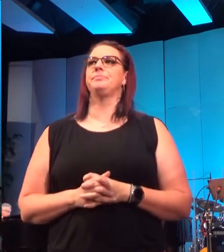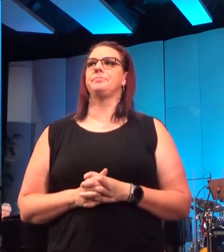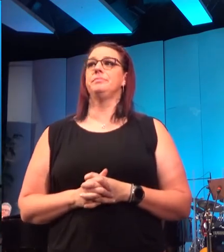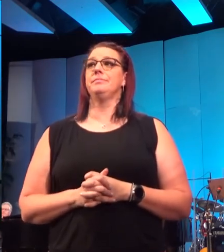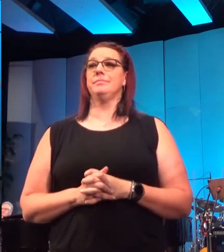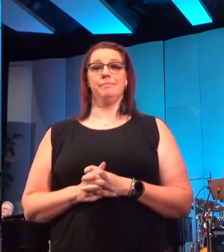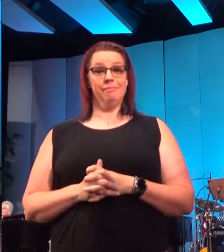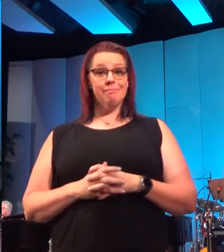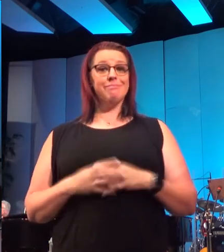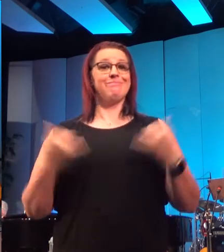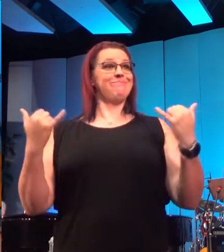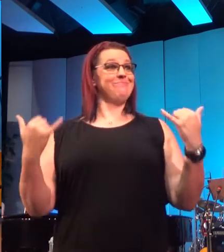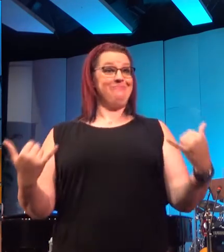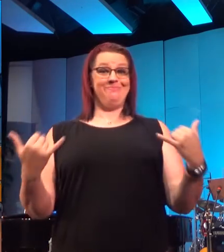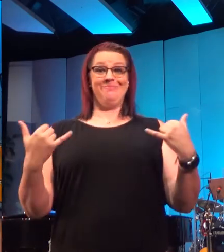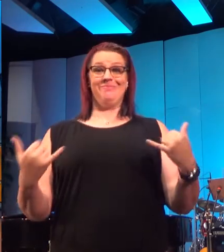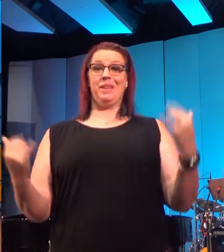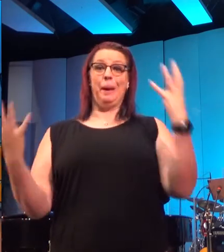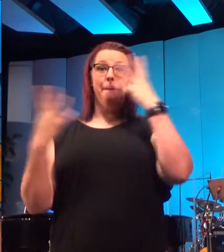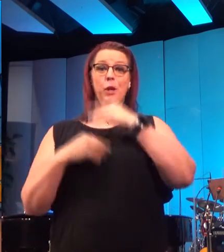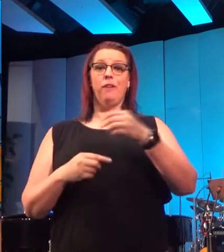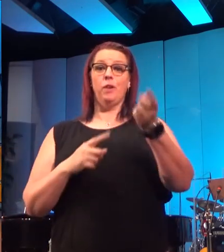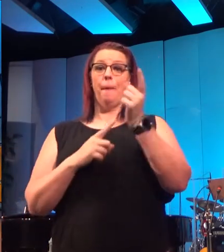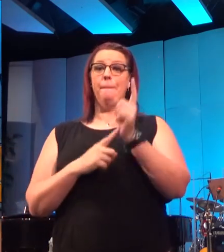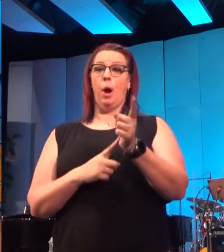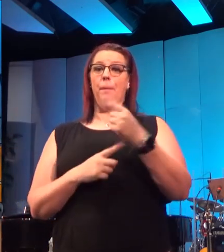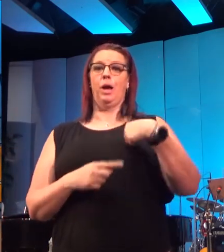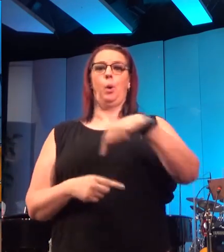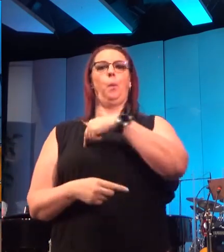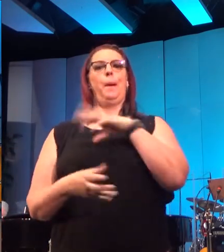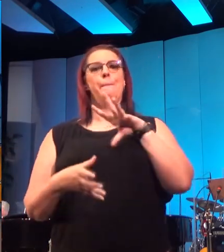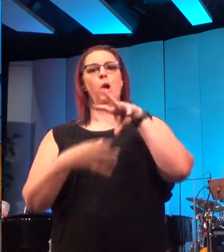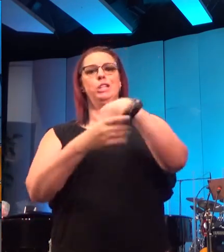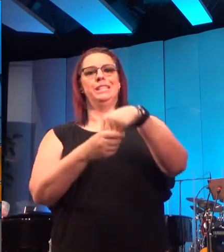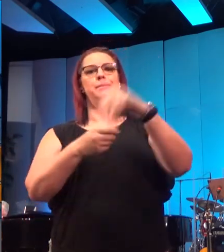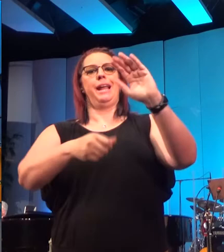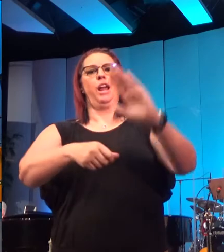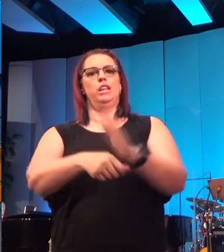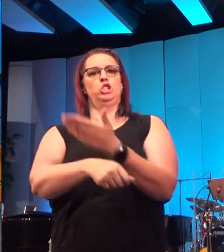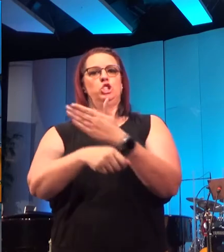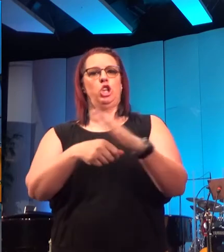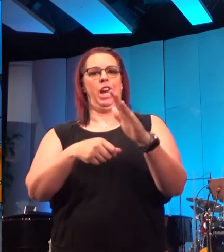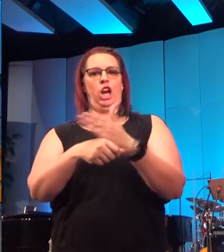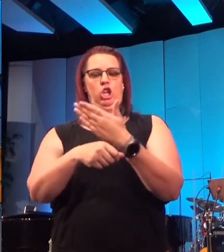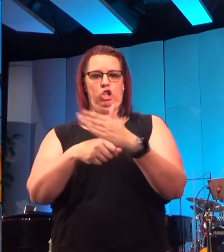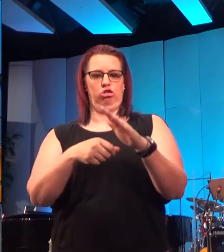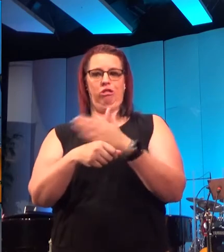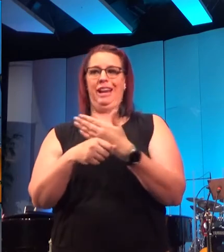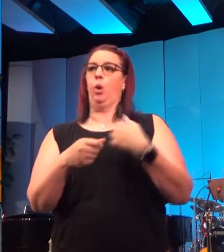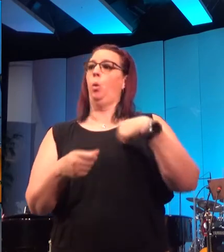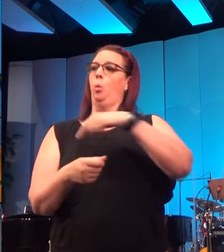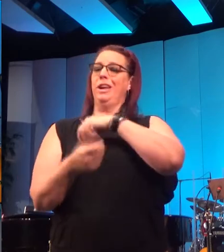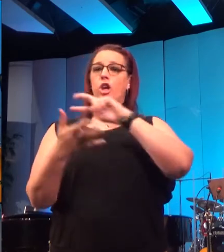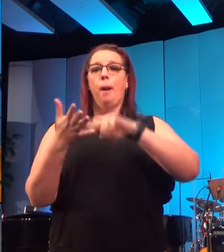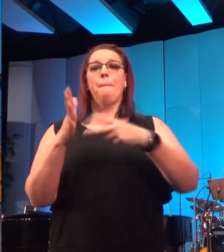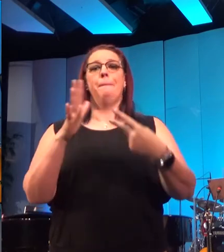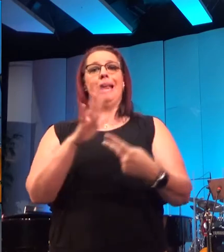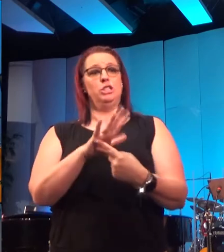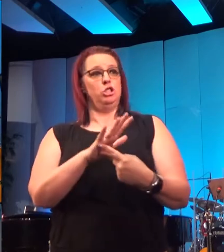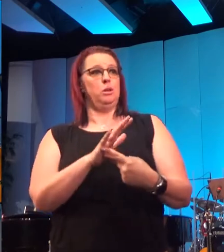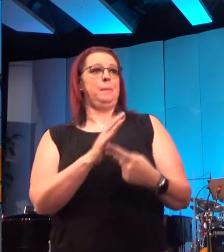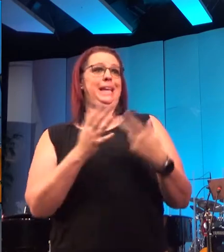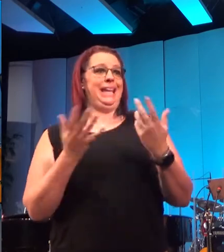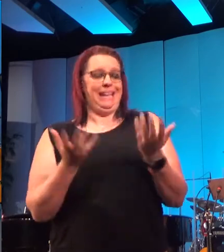This is a beautiful moment now. We get to participate through our sharing. We receive of inspiration, and we're meant to be the outlets as well as the